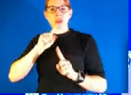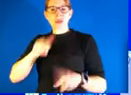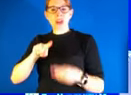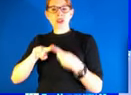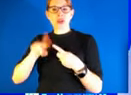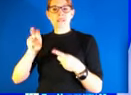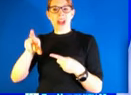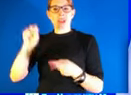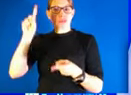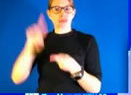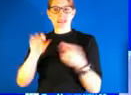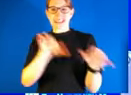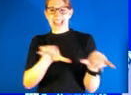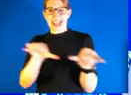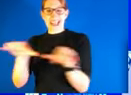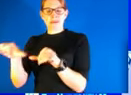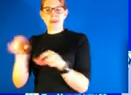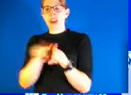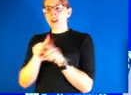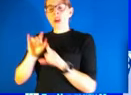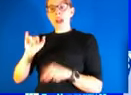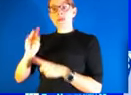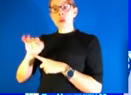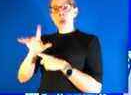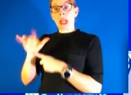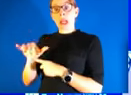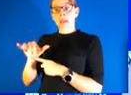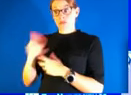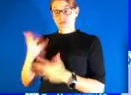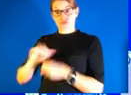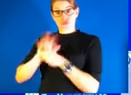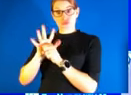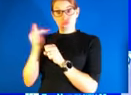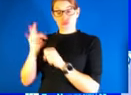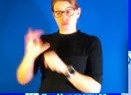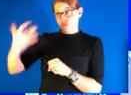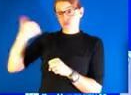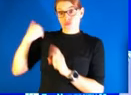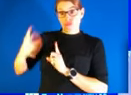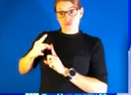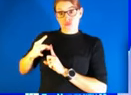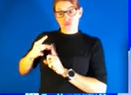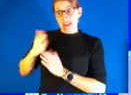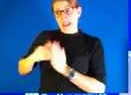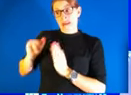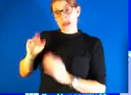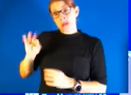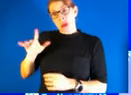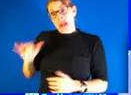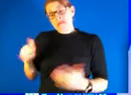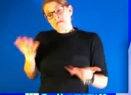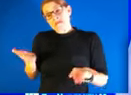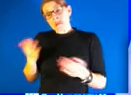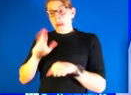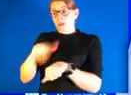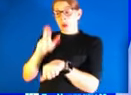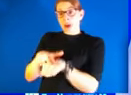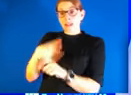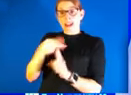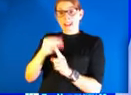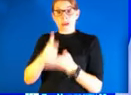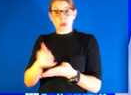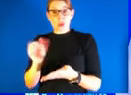of also just immunity, whether you've had COVID-19 in the past and maybe have some immunity. Of course, vaccination helps as well,